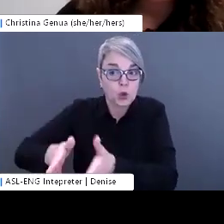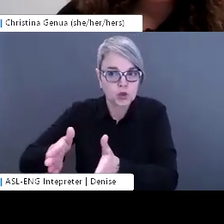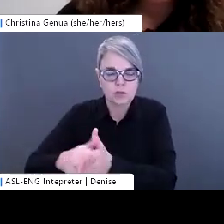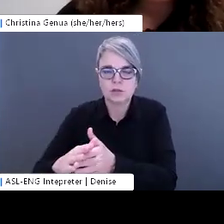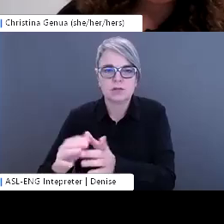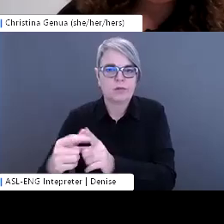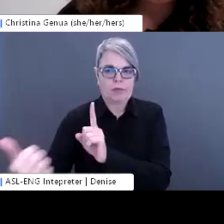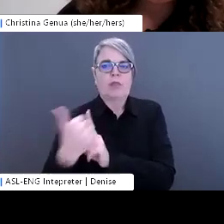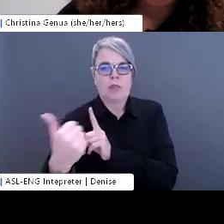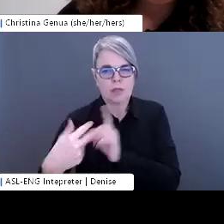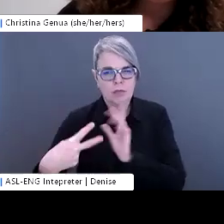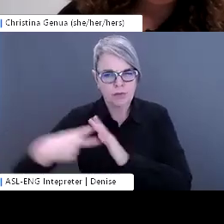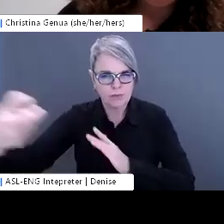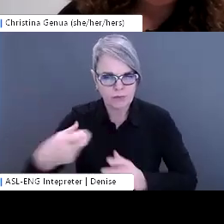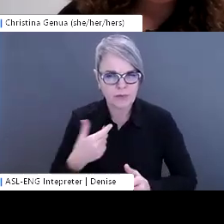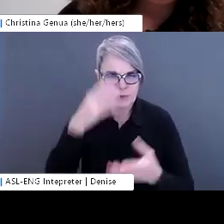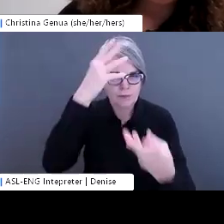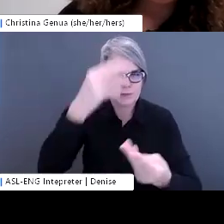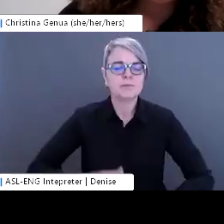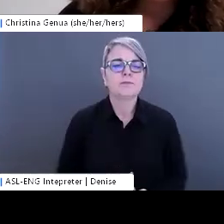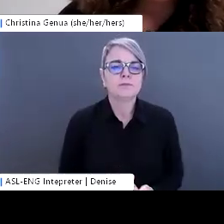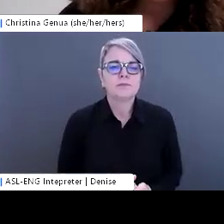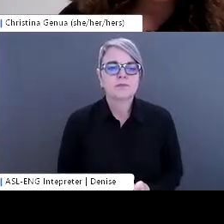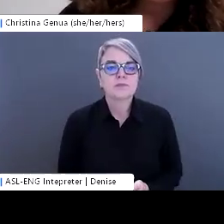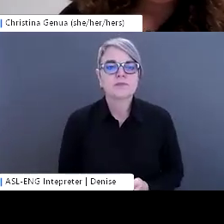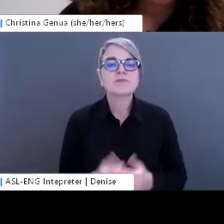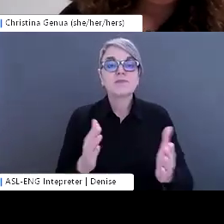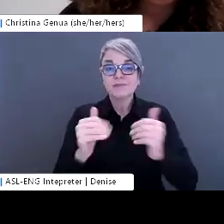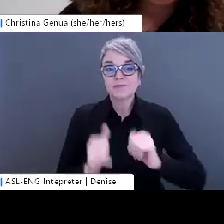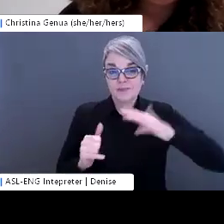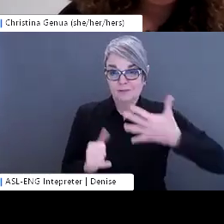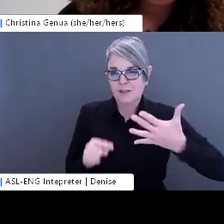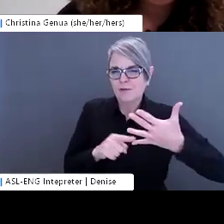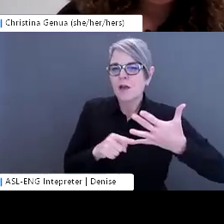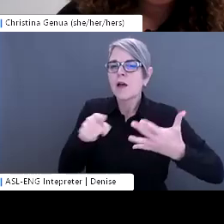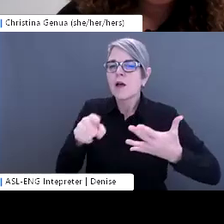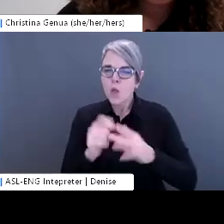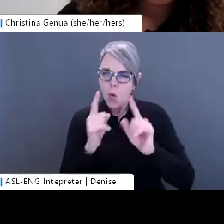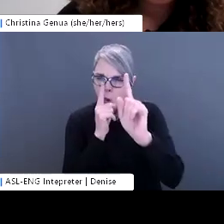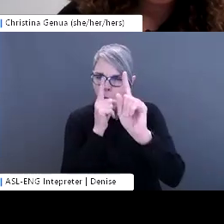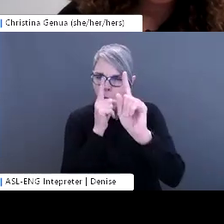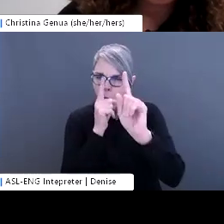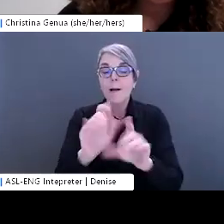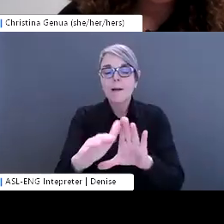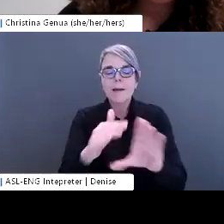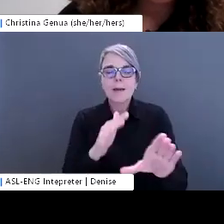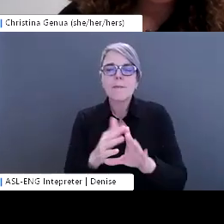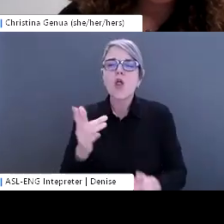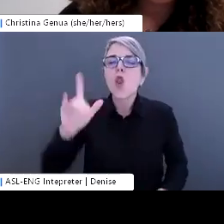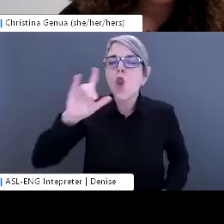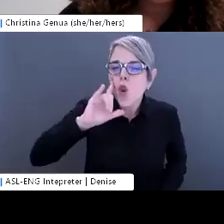And phishing emails try to look like they're really coming from your bank or another trusted source. So just be